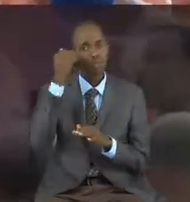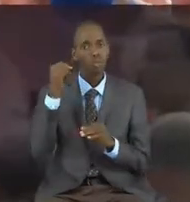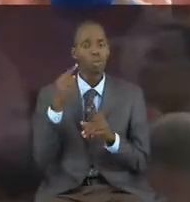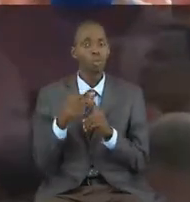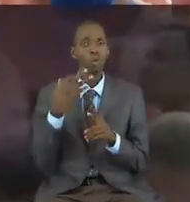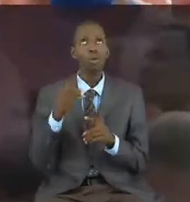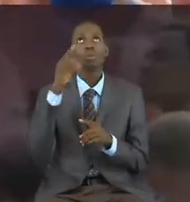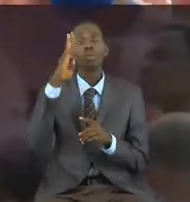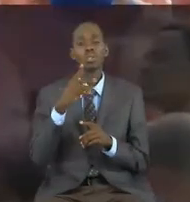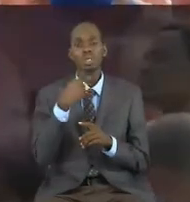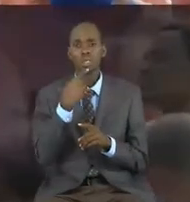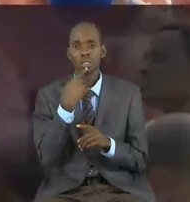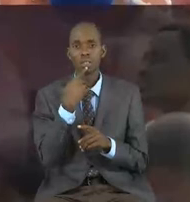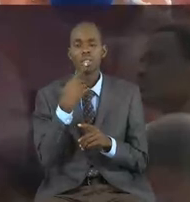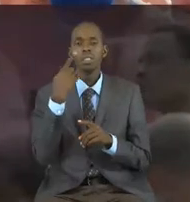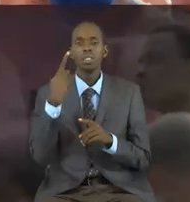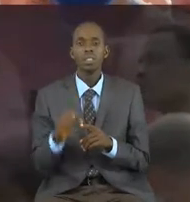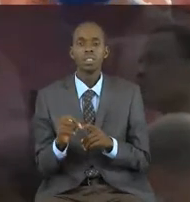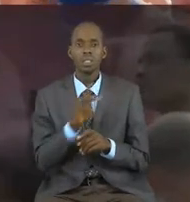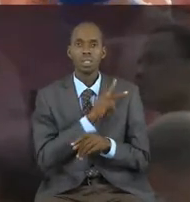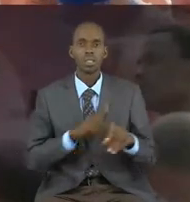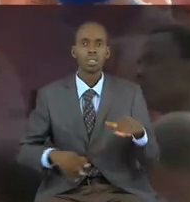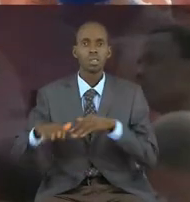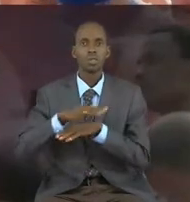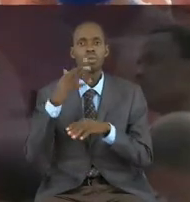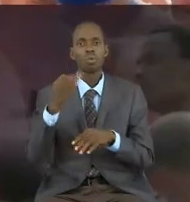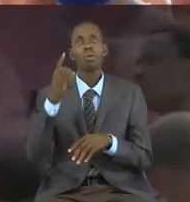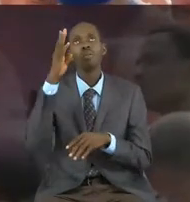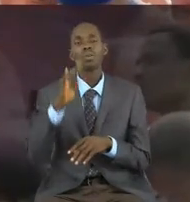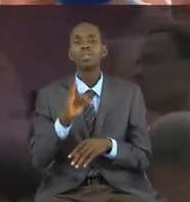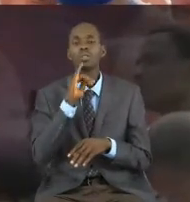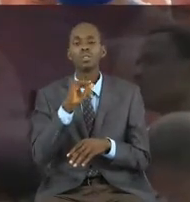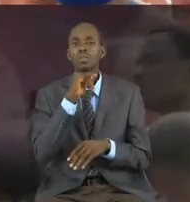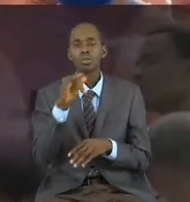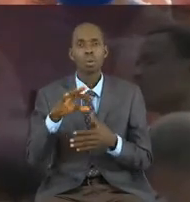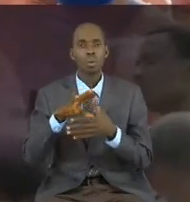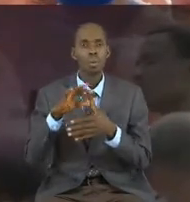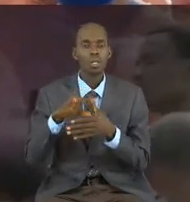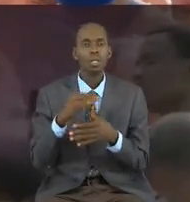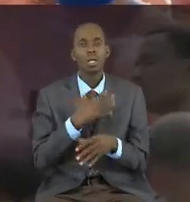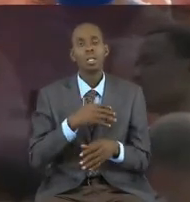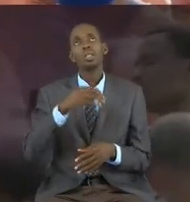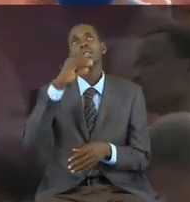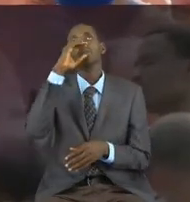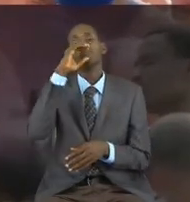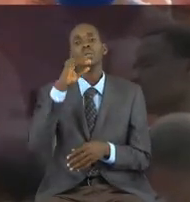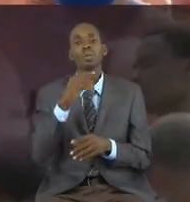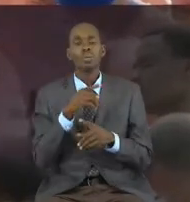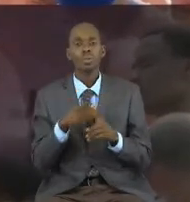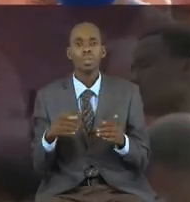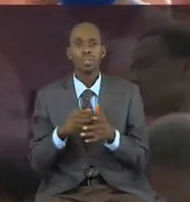of God is not meat and drink, but joy and peace